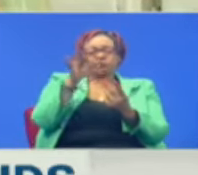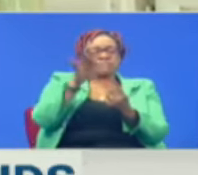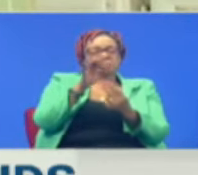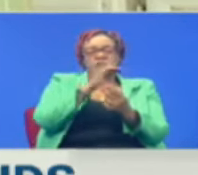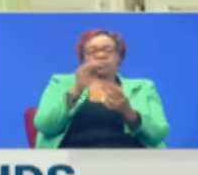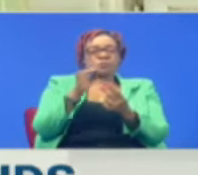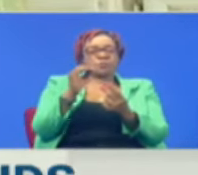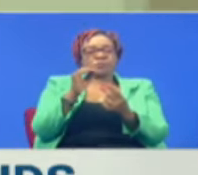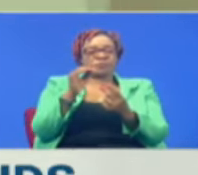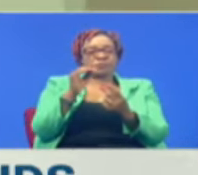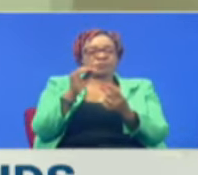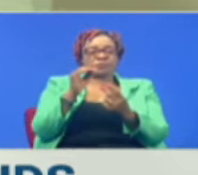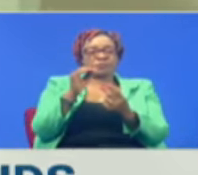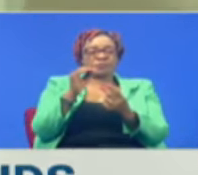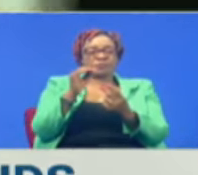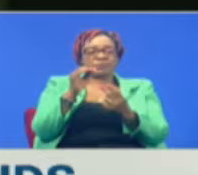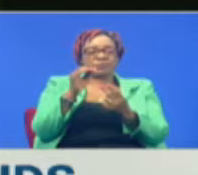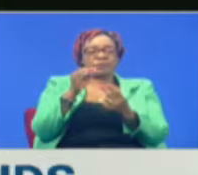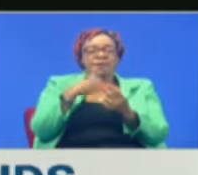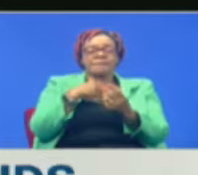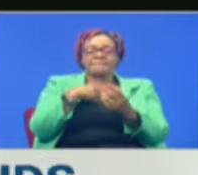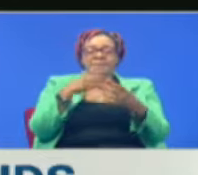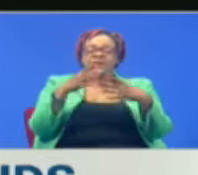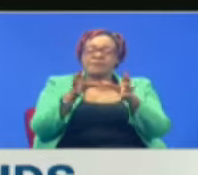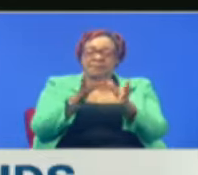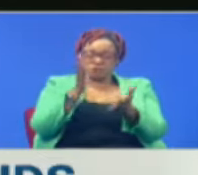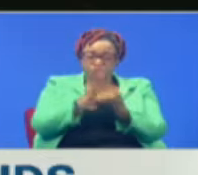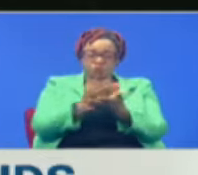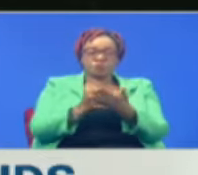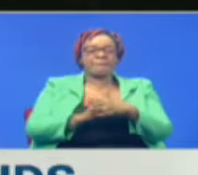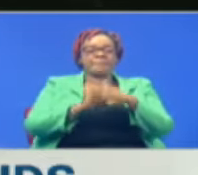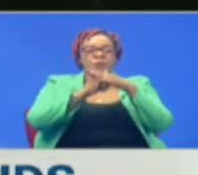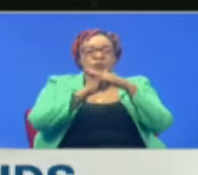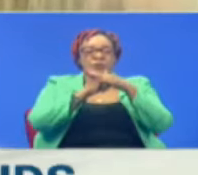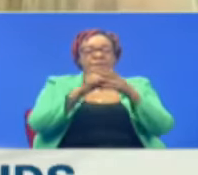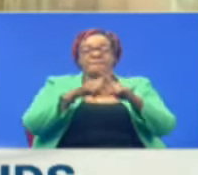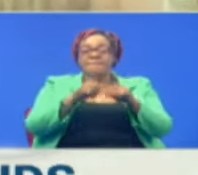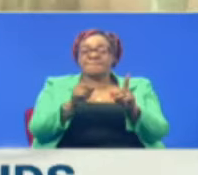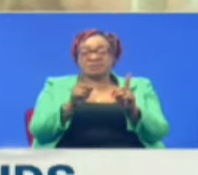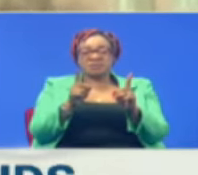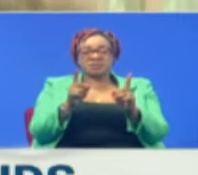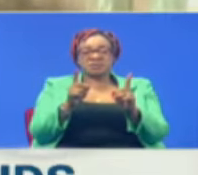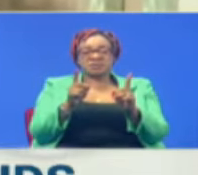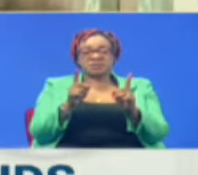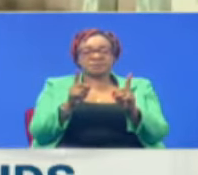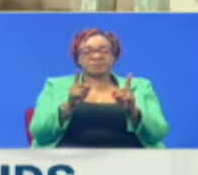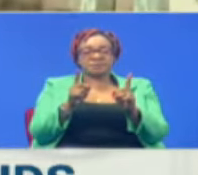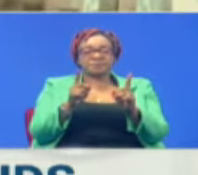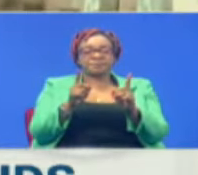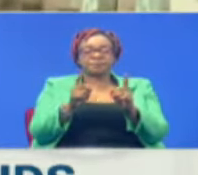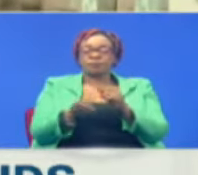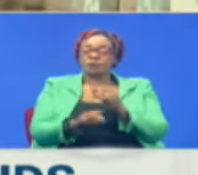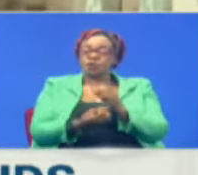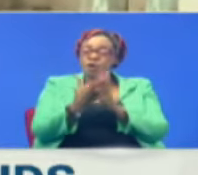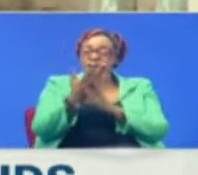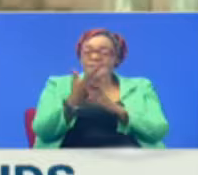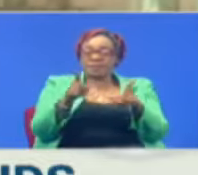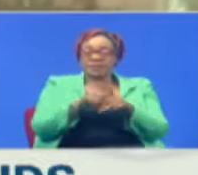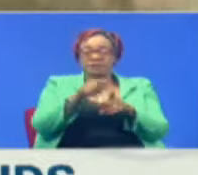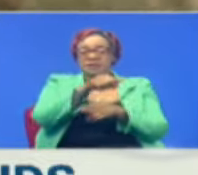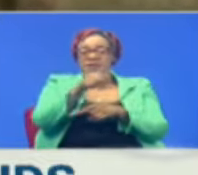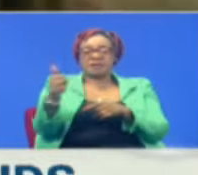My family has been very supportive, but just growing up, just like any other child, I